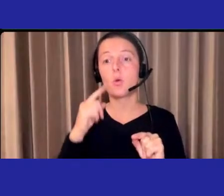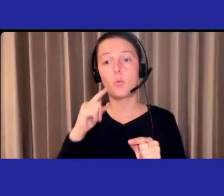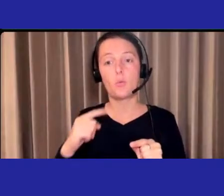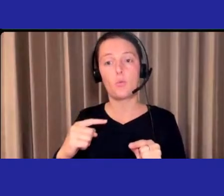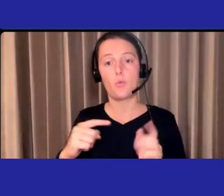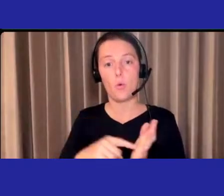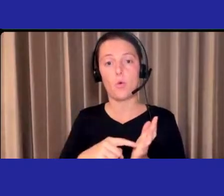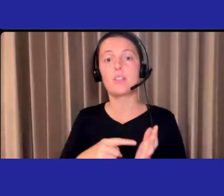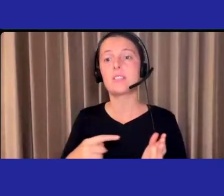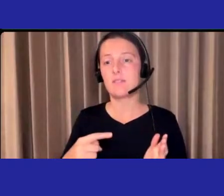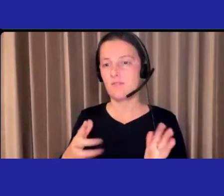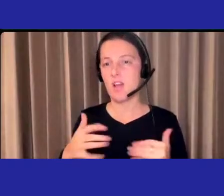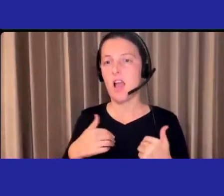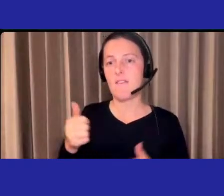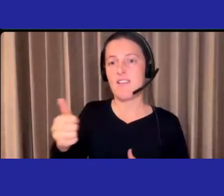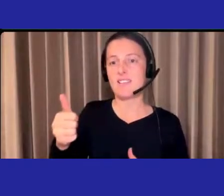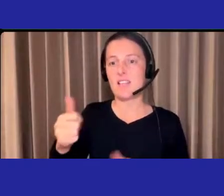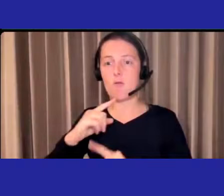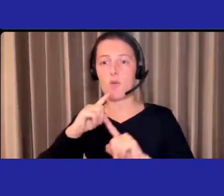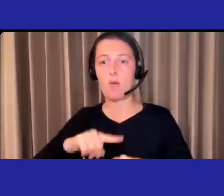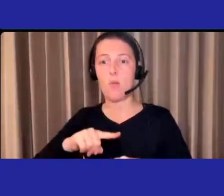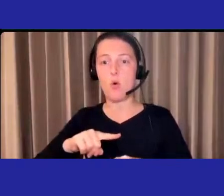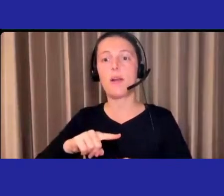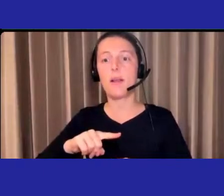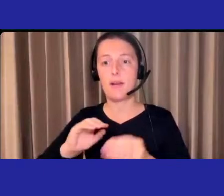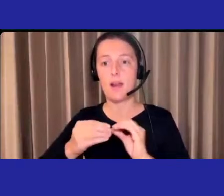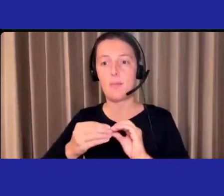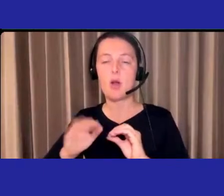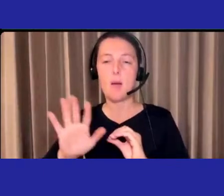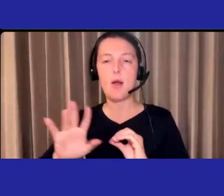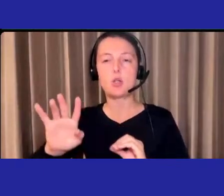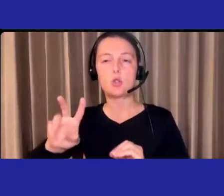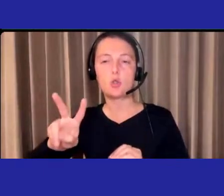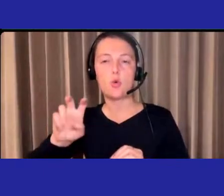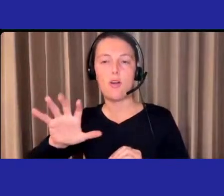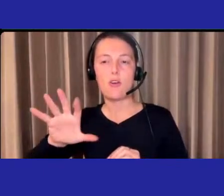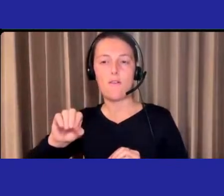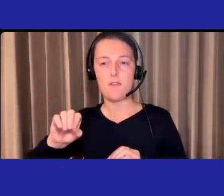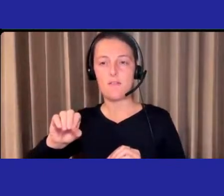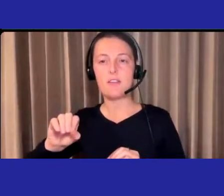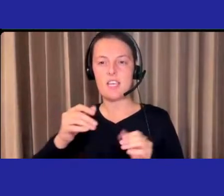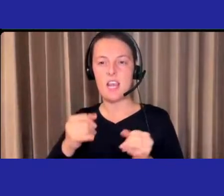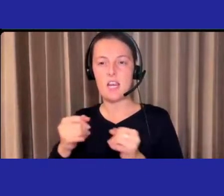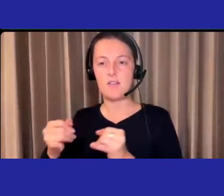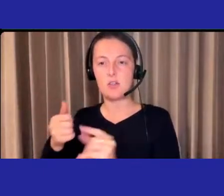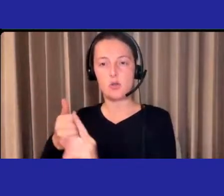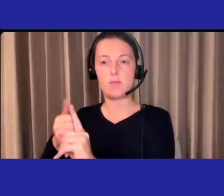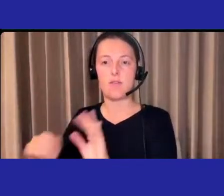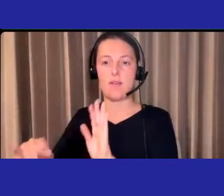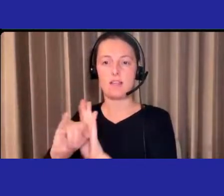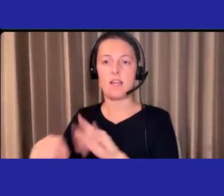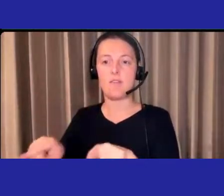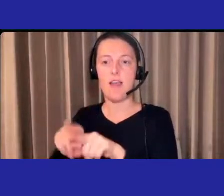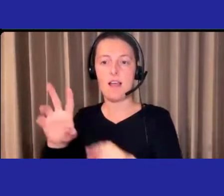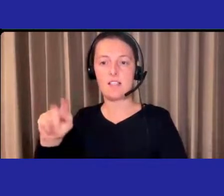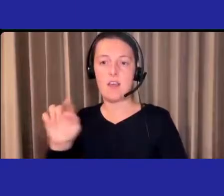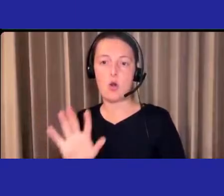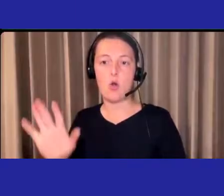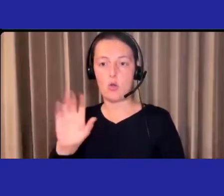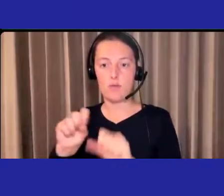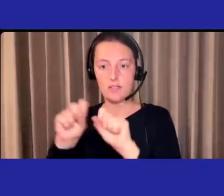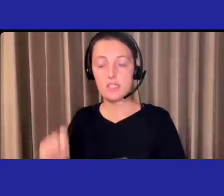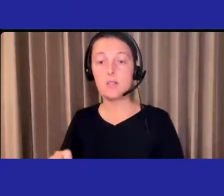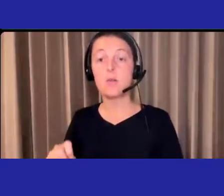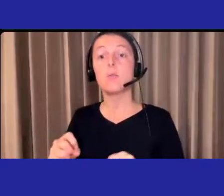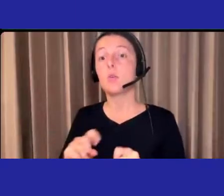about 250 individuals that identify as veterans throughout the system. And so as we have been hosting the veterans pop-ups, it